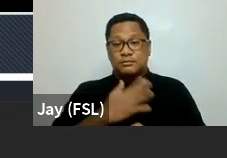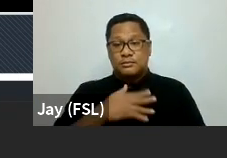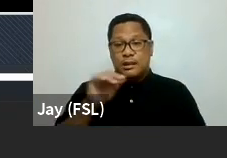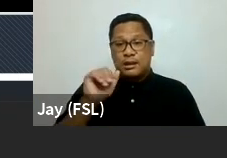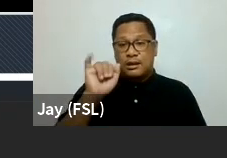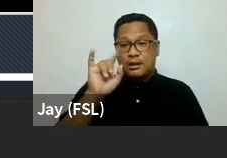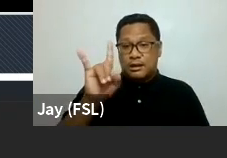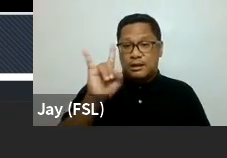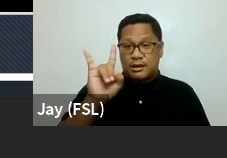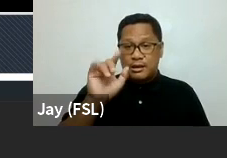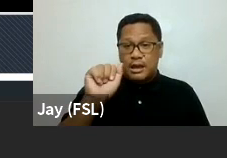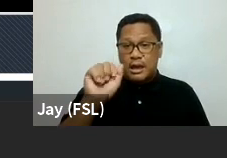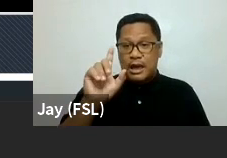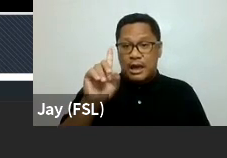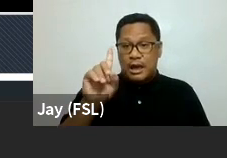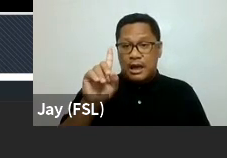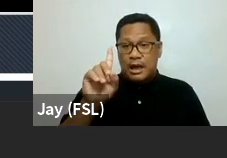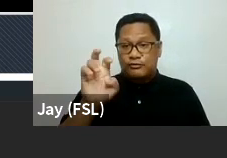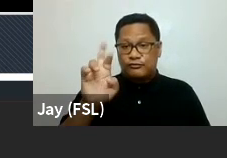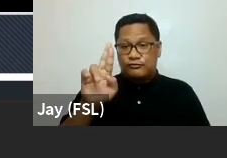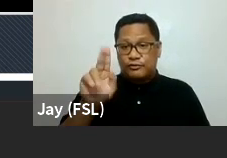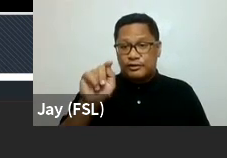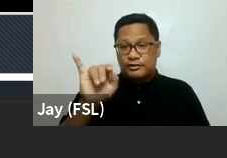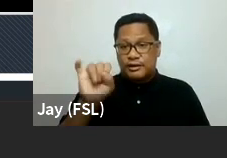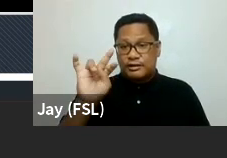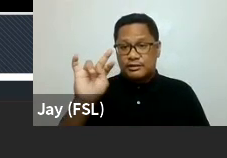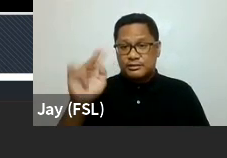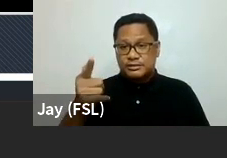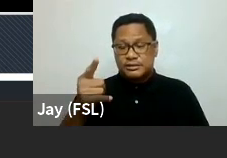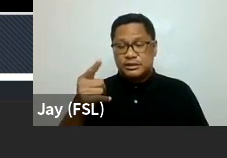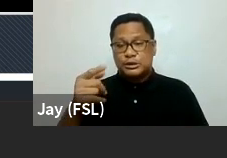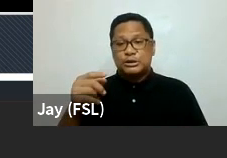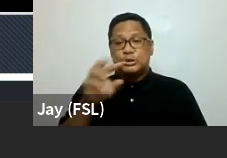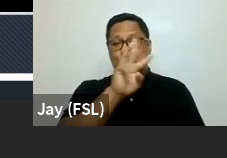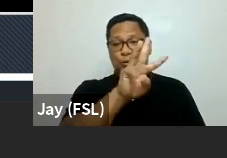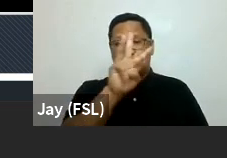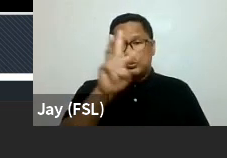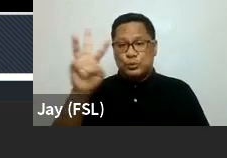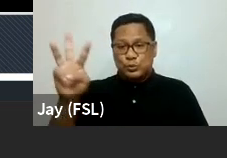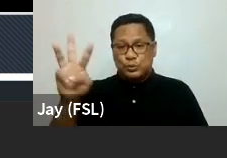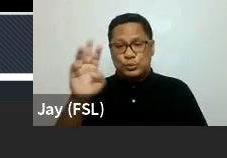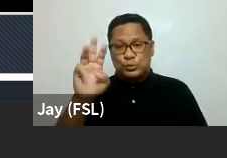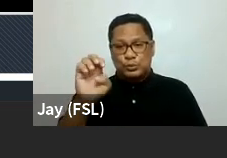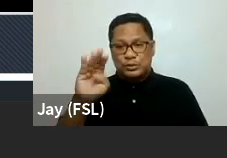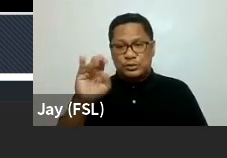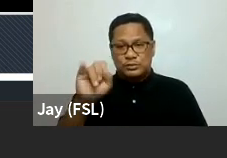advertising website. Okay, this is my advertising business.